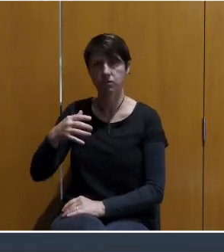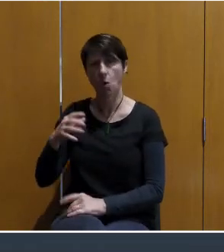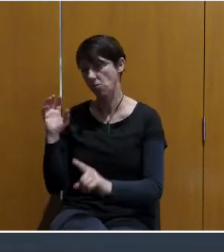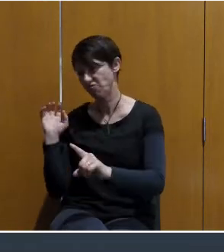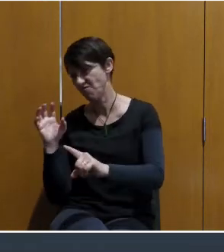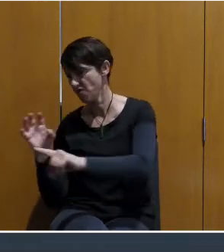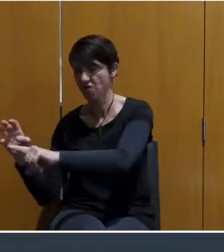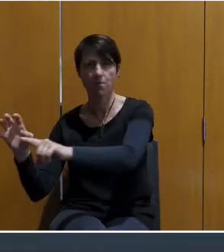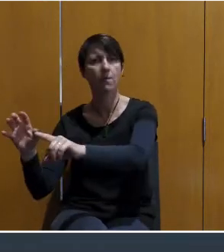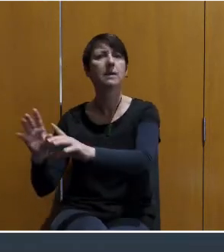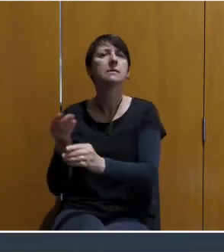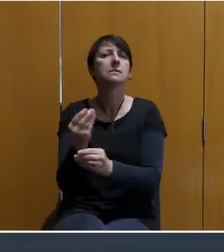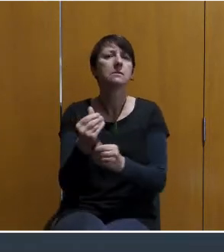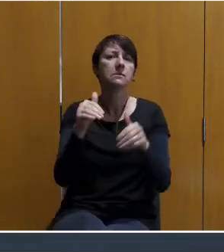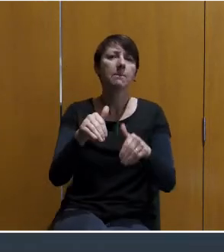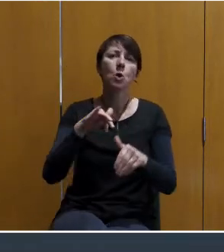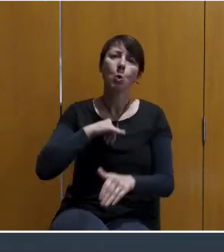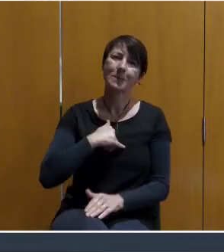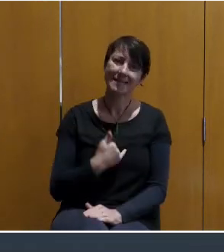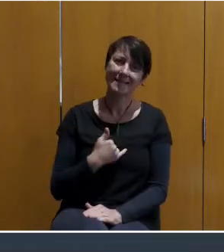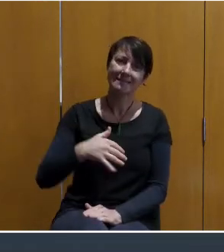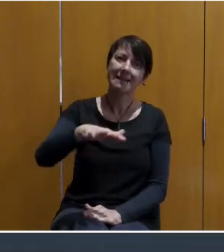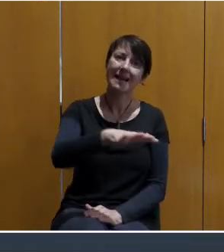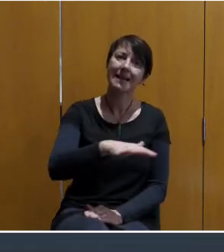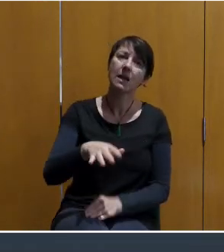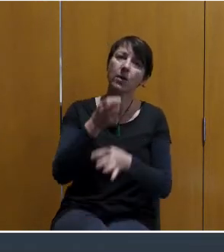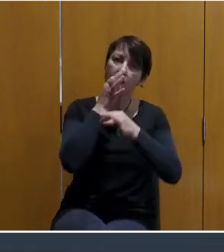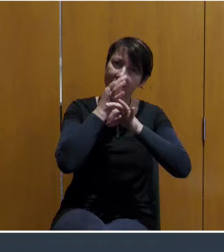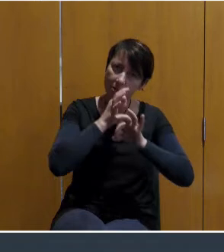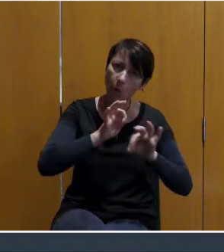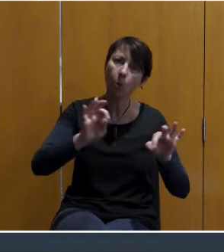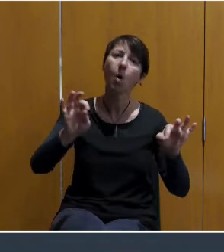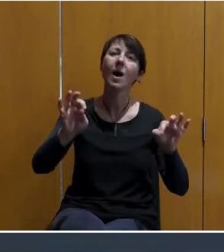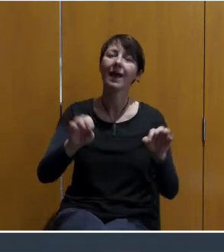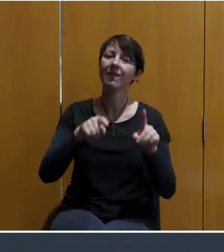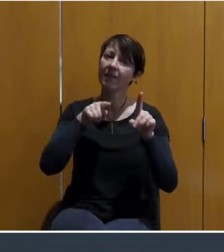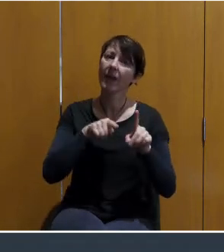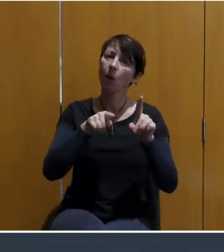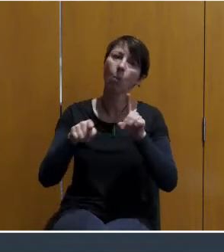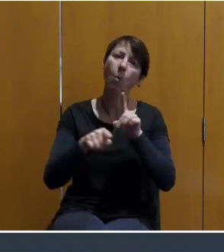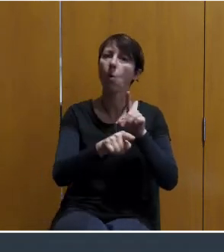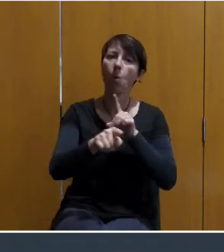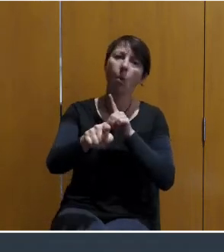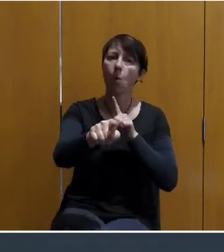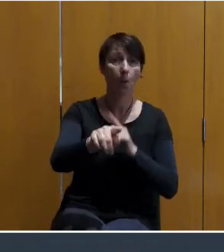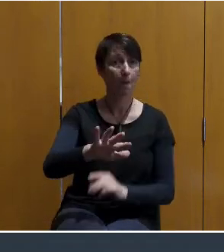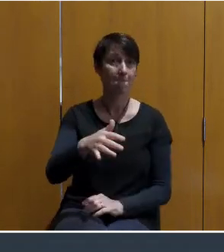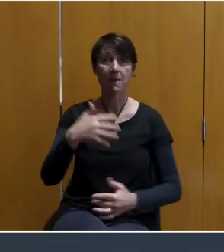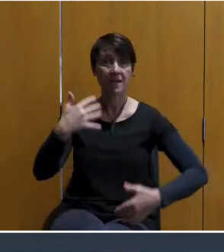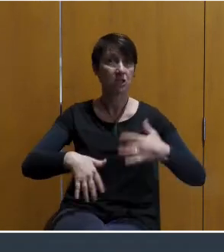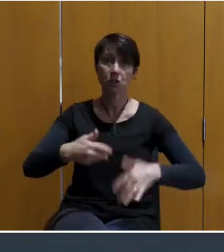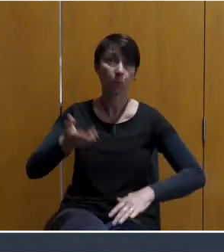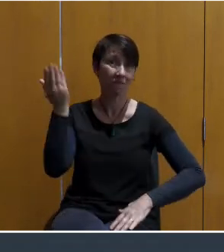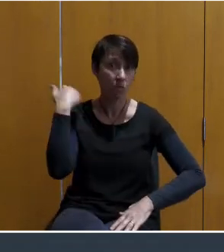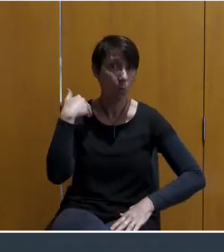whether it being from a need to recoup from trauma, injury or a bad experience, a foster dog